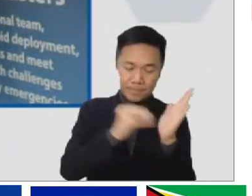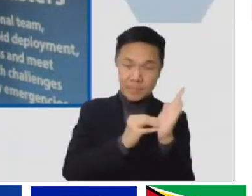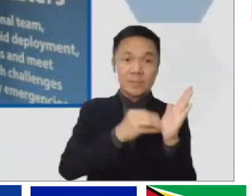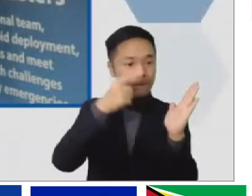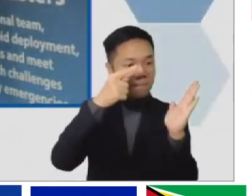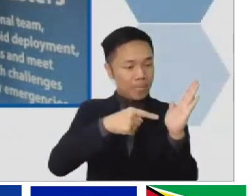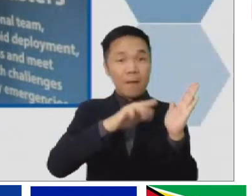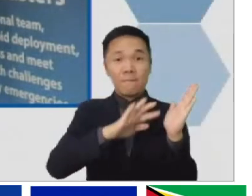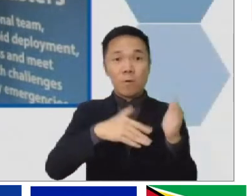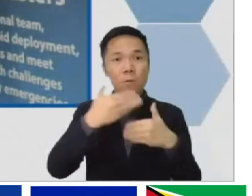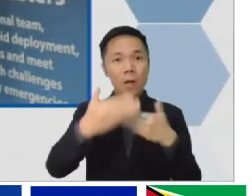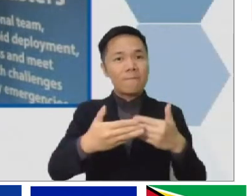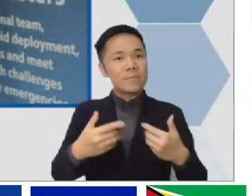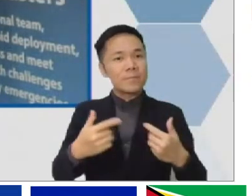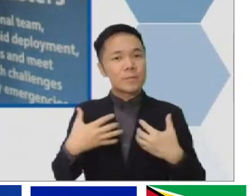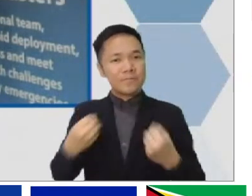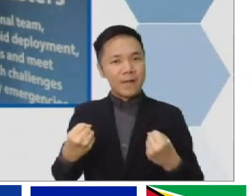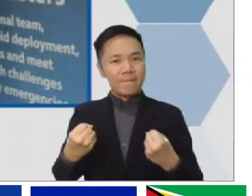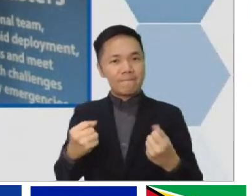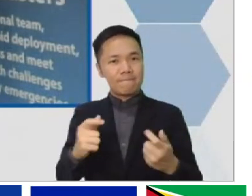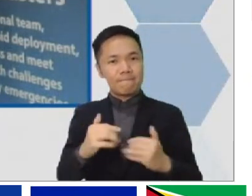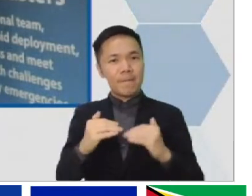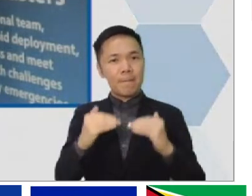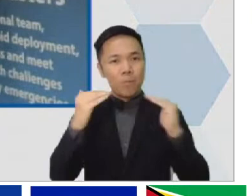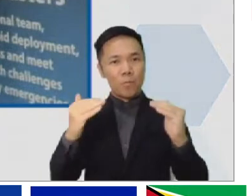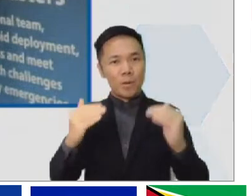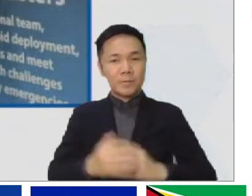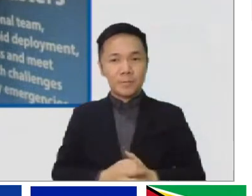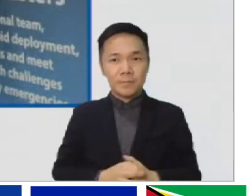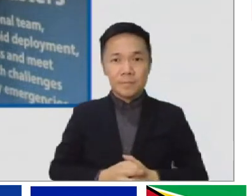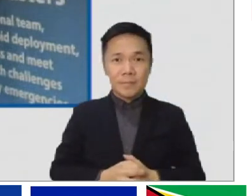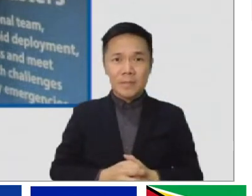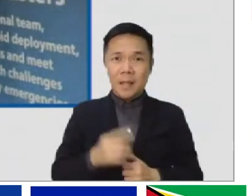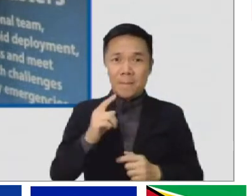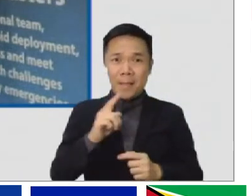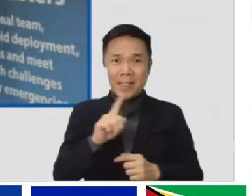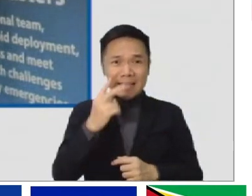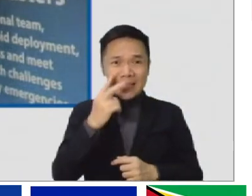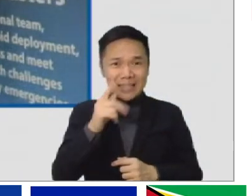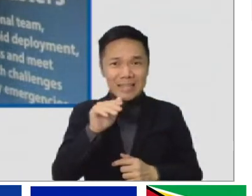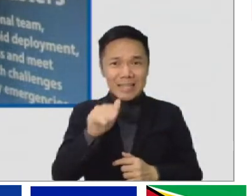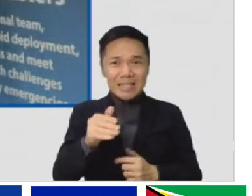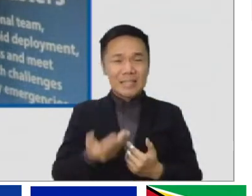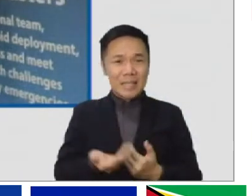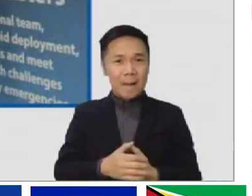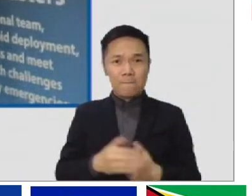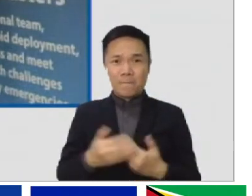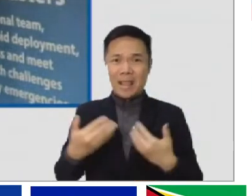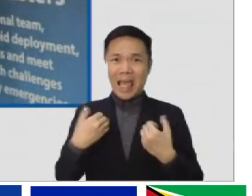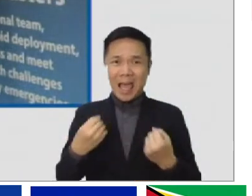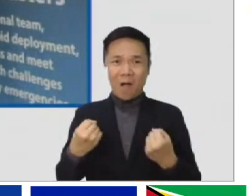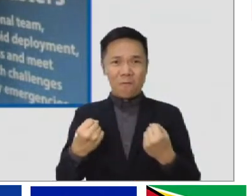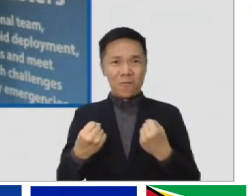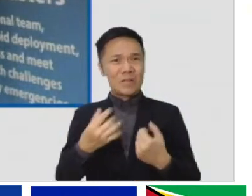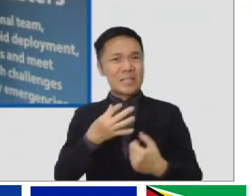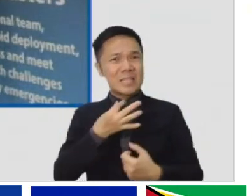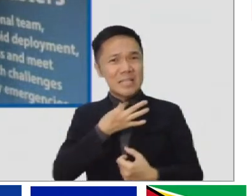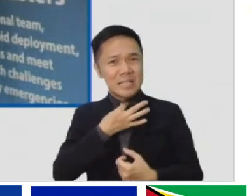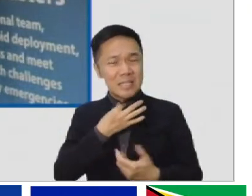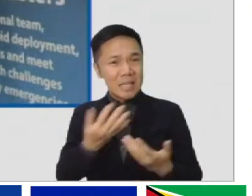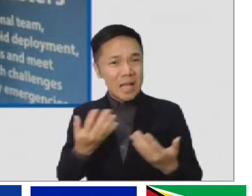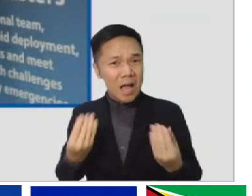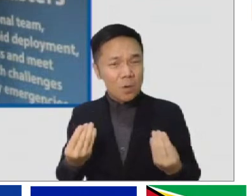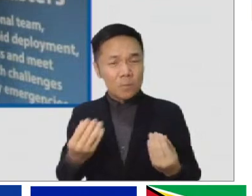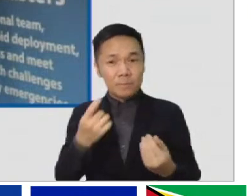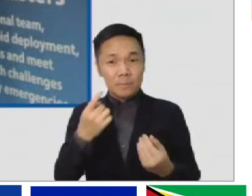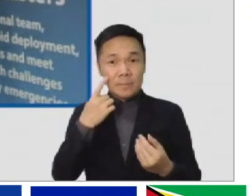But looking for new health hazards is also another perspective. The region in the Americas is one of the most advanced in